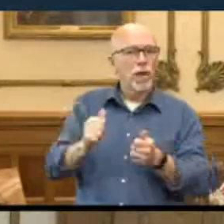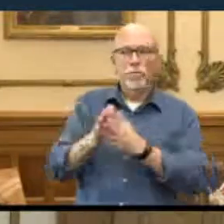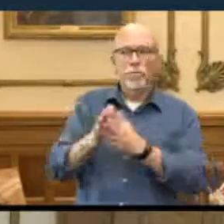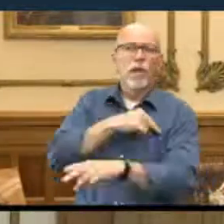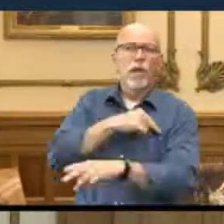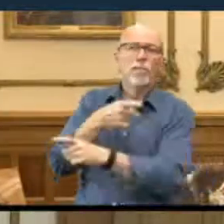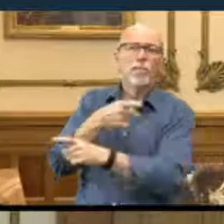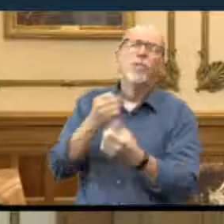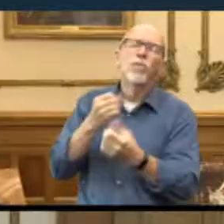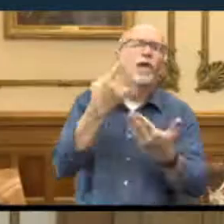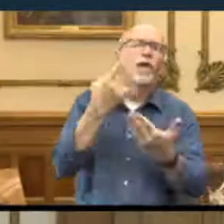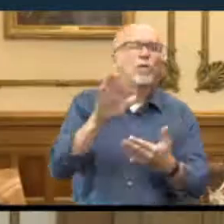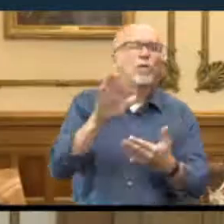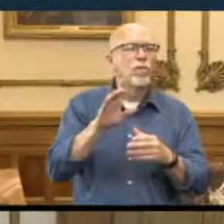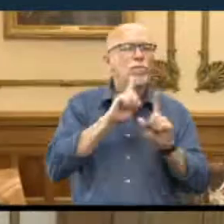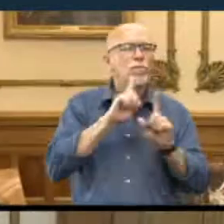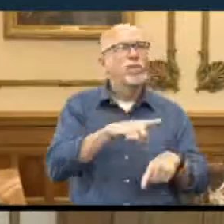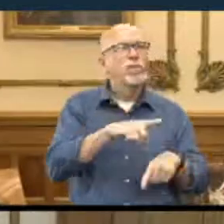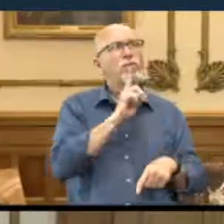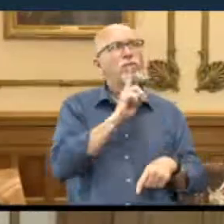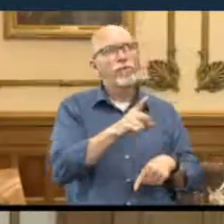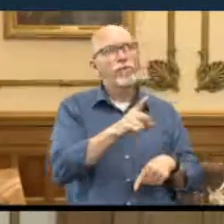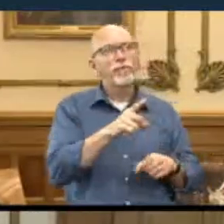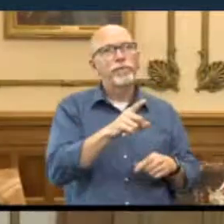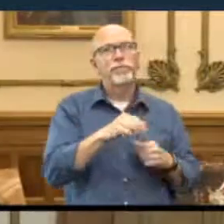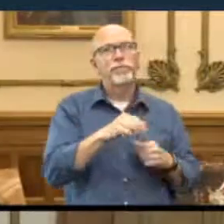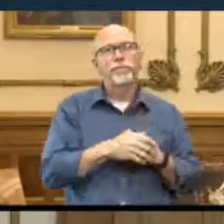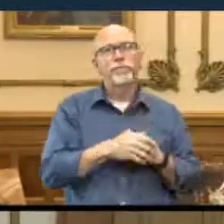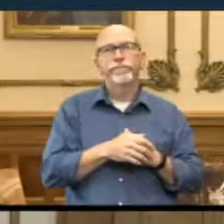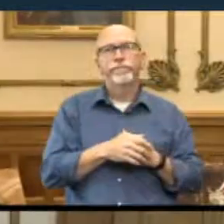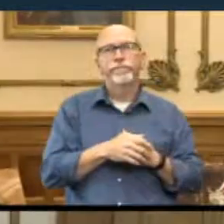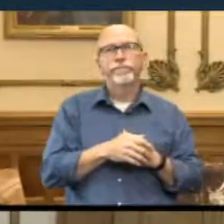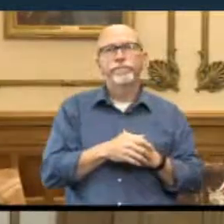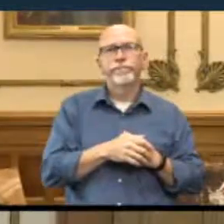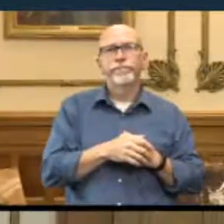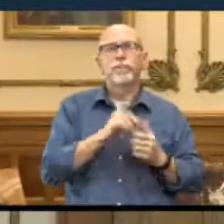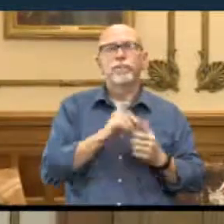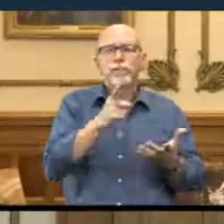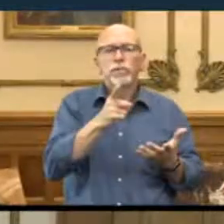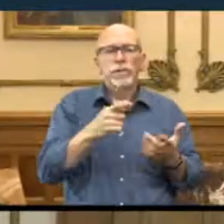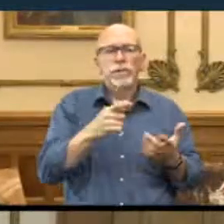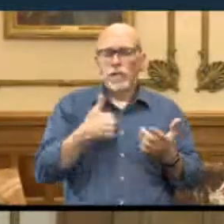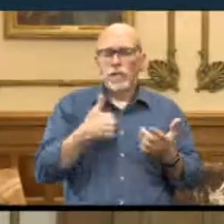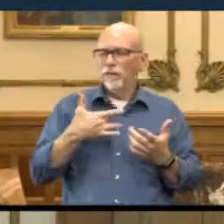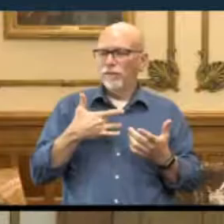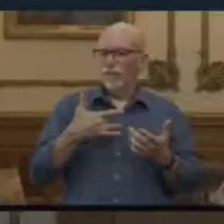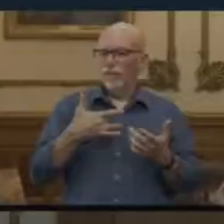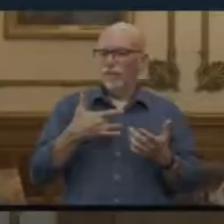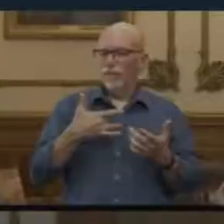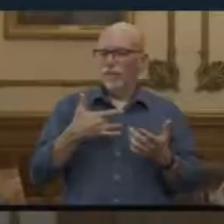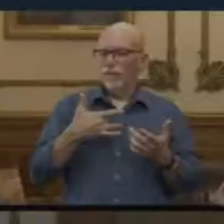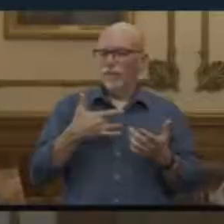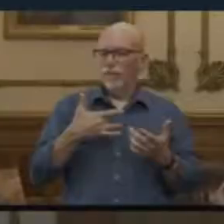thank you for that report. It truly does give us the pathway forward.